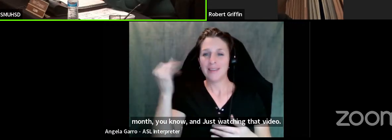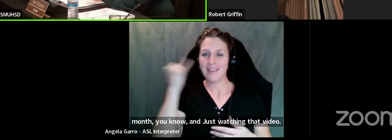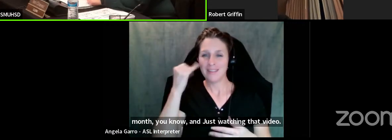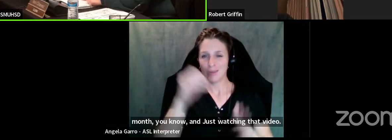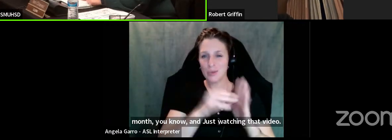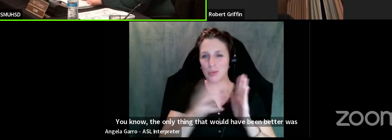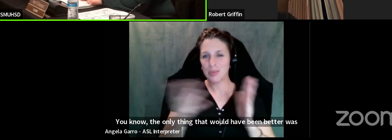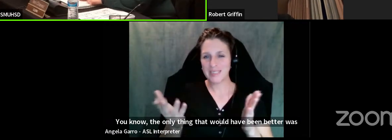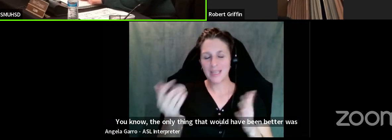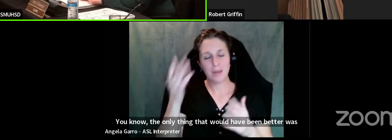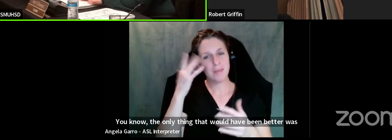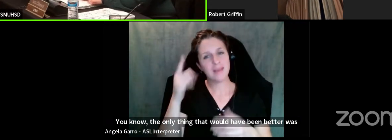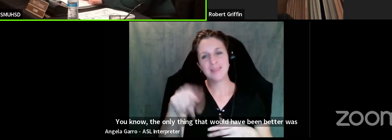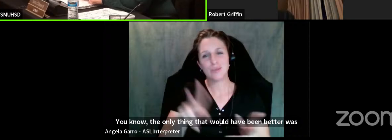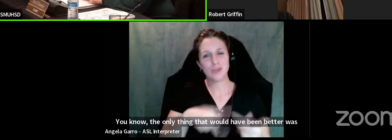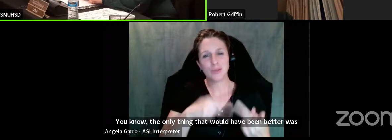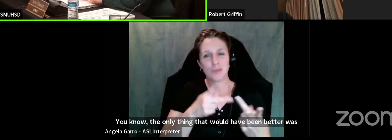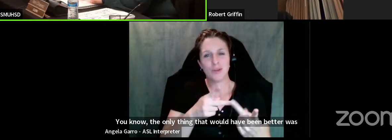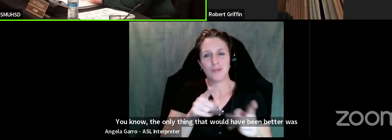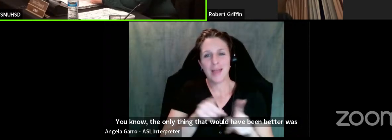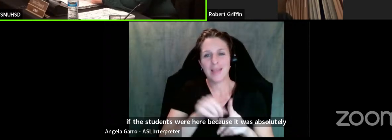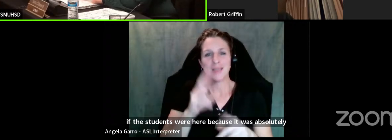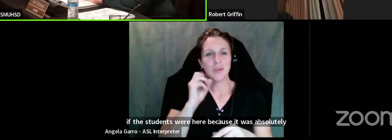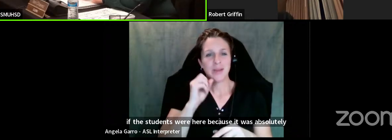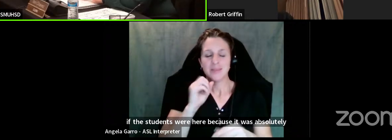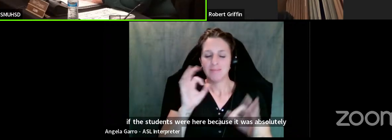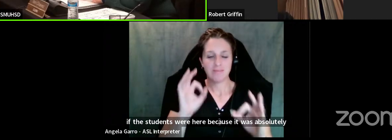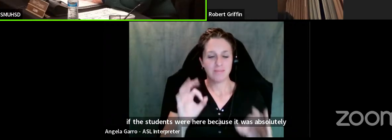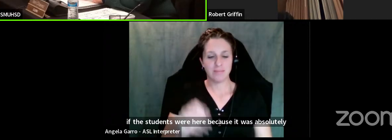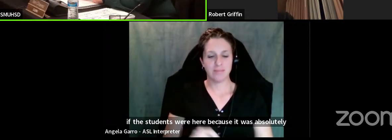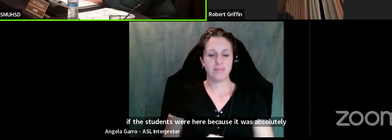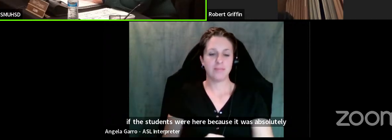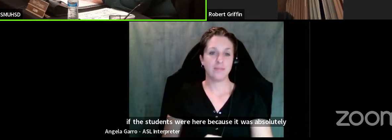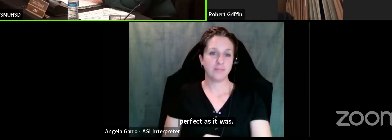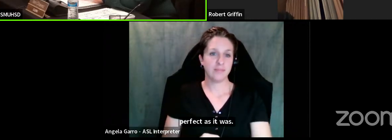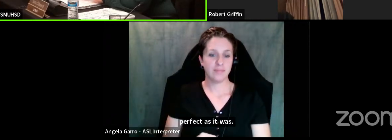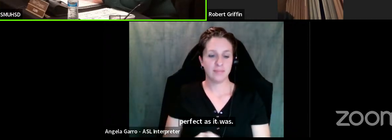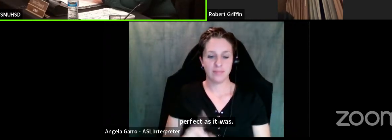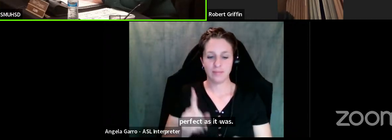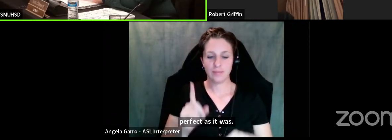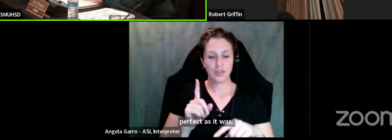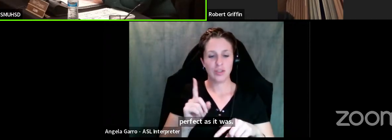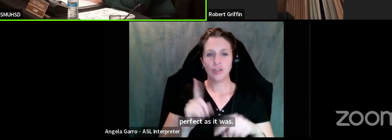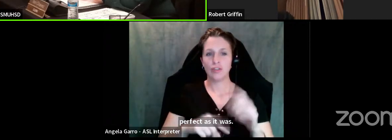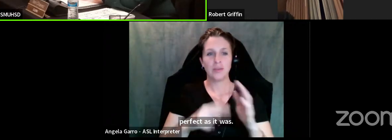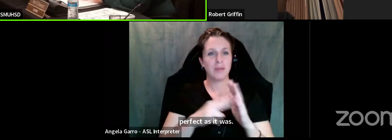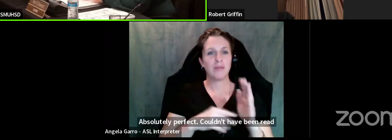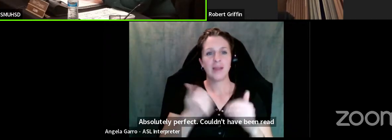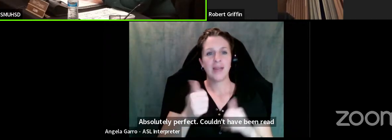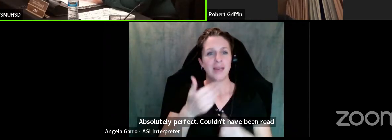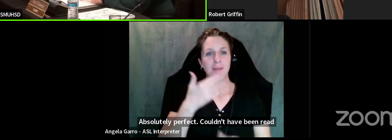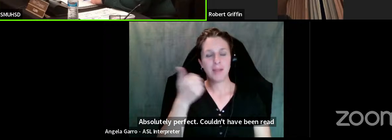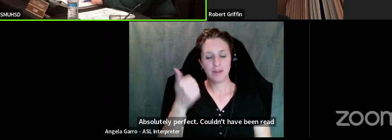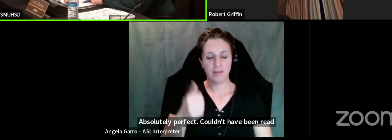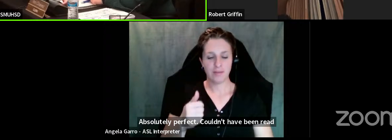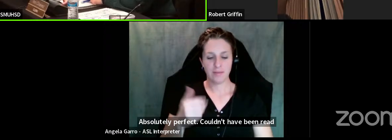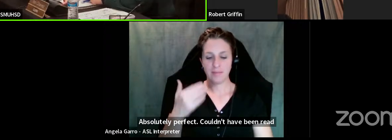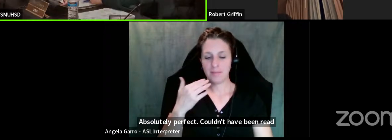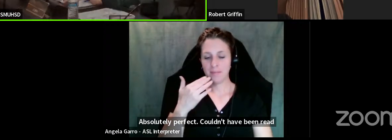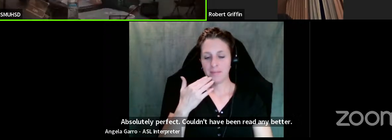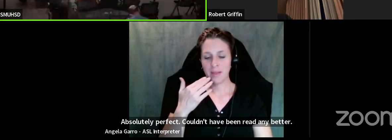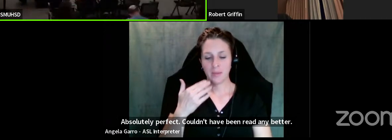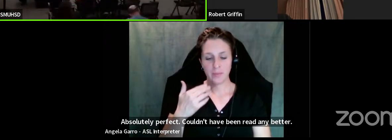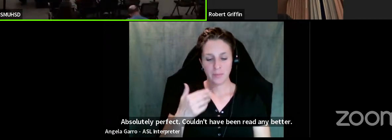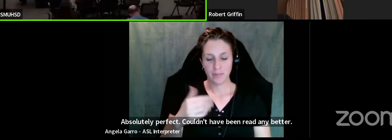absolutely perfect as it was. Absolutely perfect. Couldn't have been read any better. Thank you. Thank you.